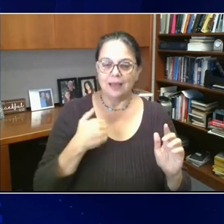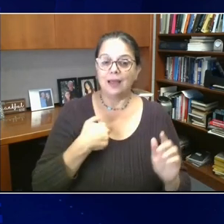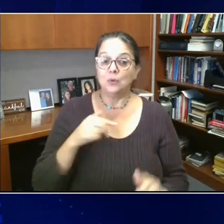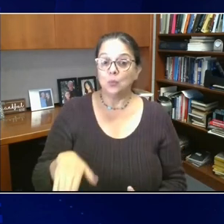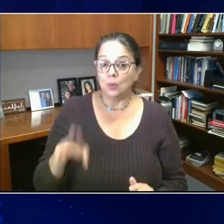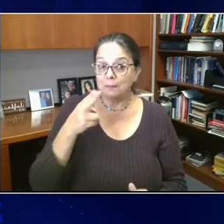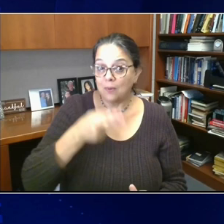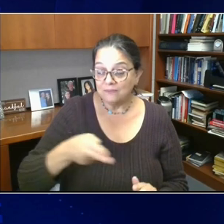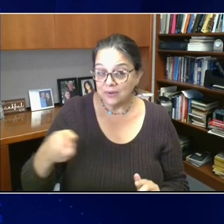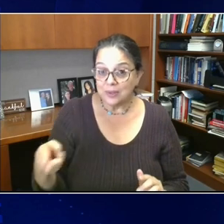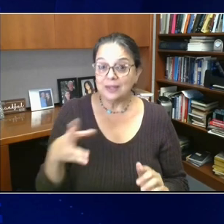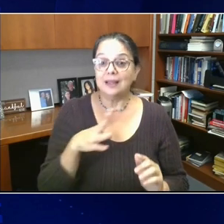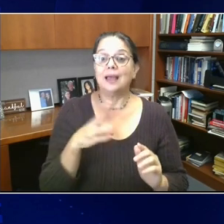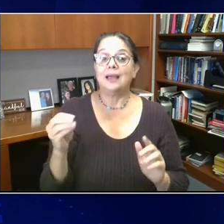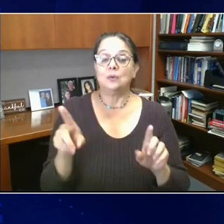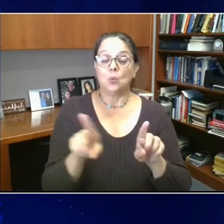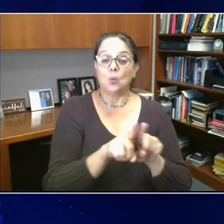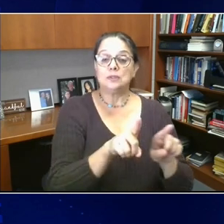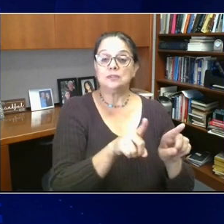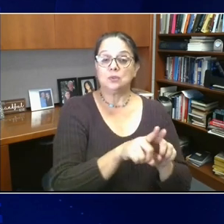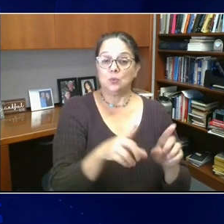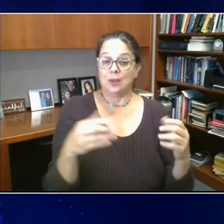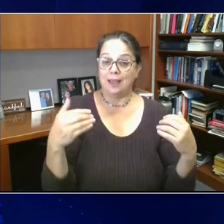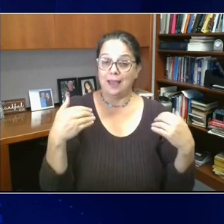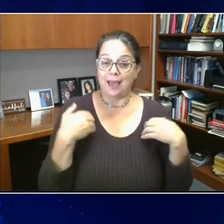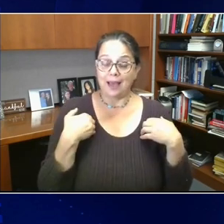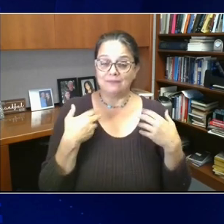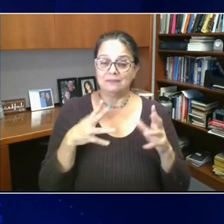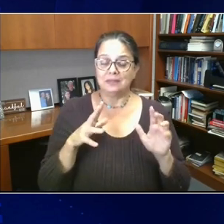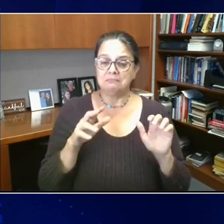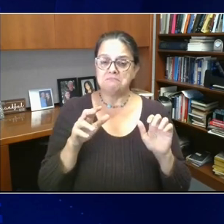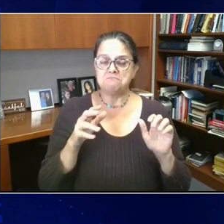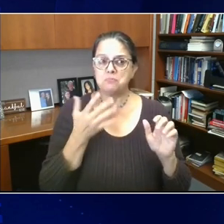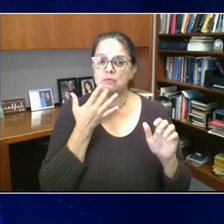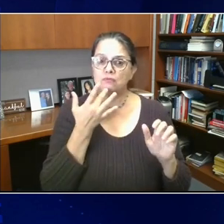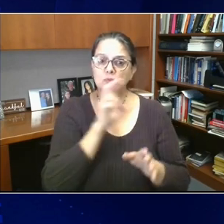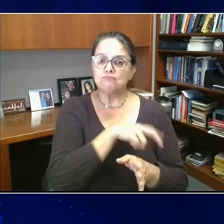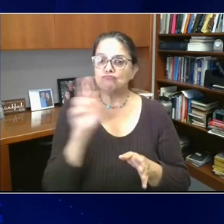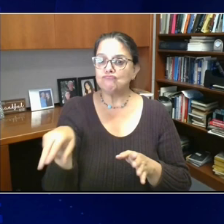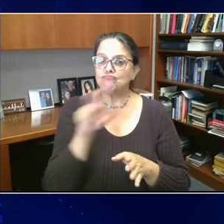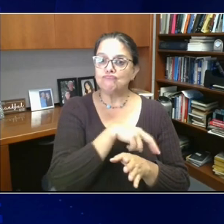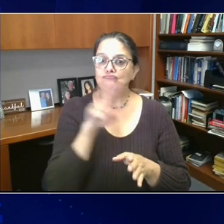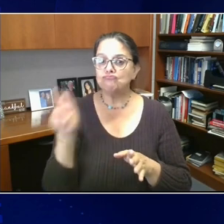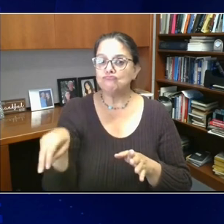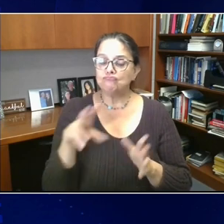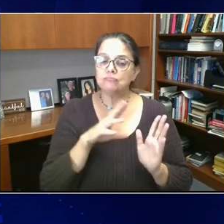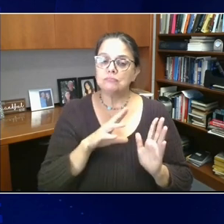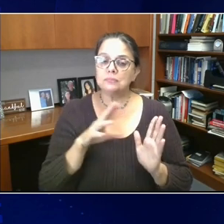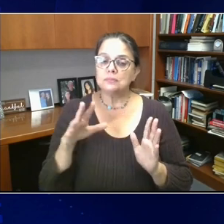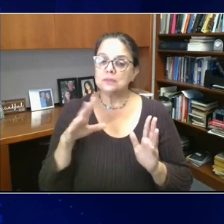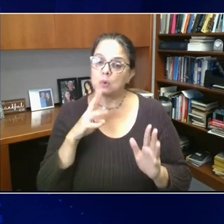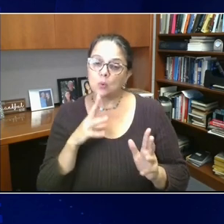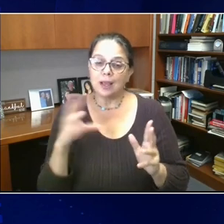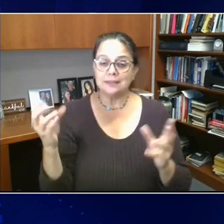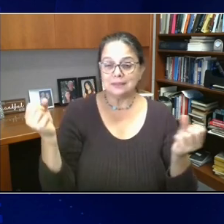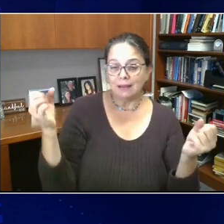communities. Now, I identify as deaf, but I was raised identifying as hard of hearing, and